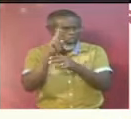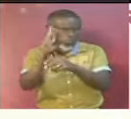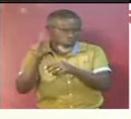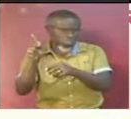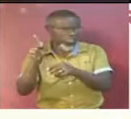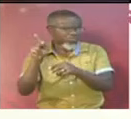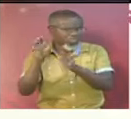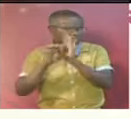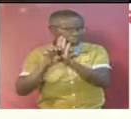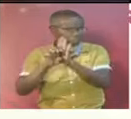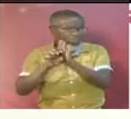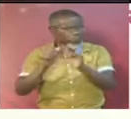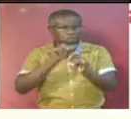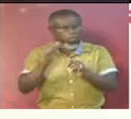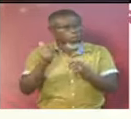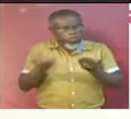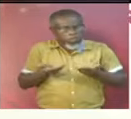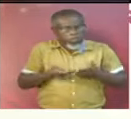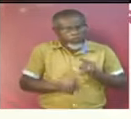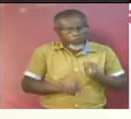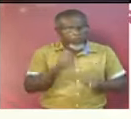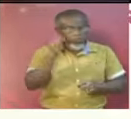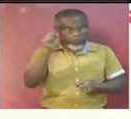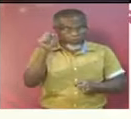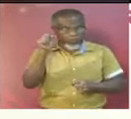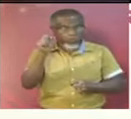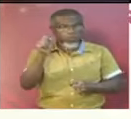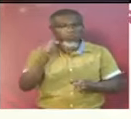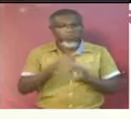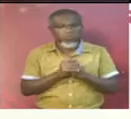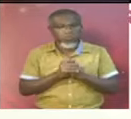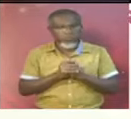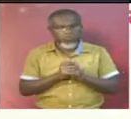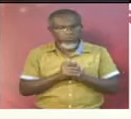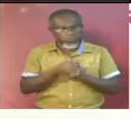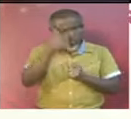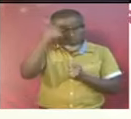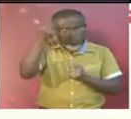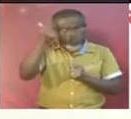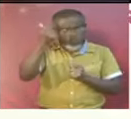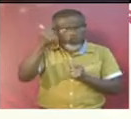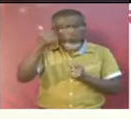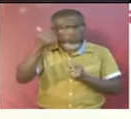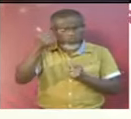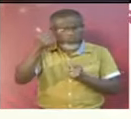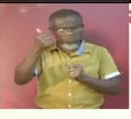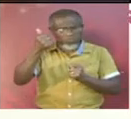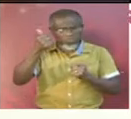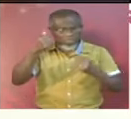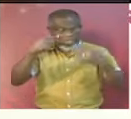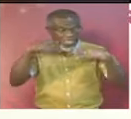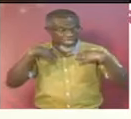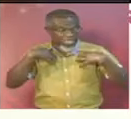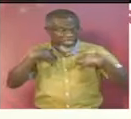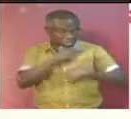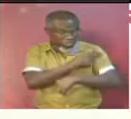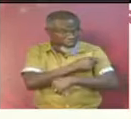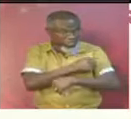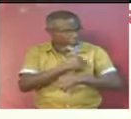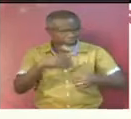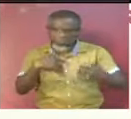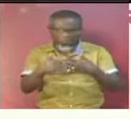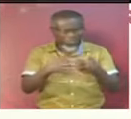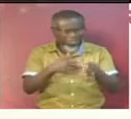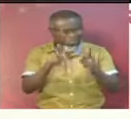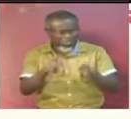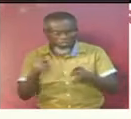our public health system basically accommodates anybody who can access it. So looking at the